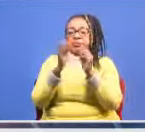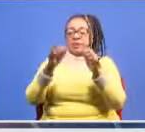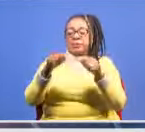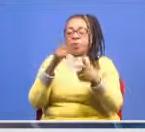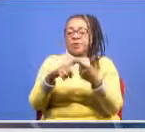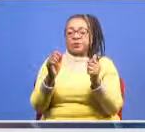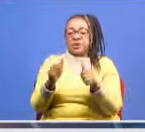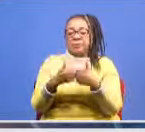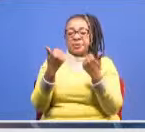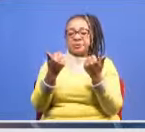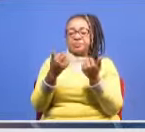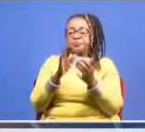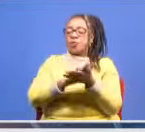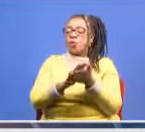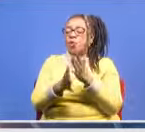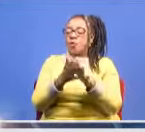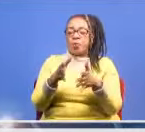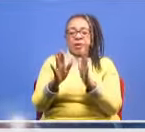no way such a thing can be happening